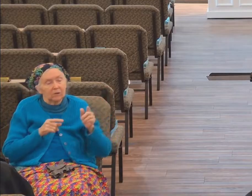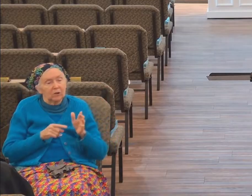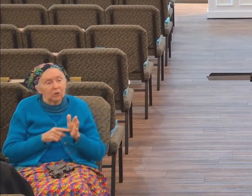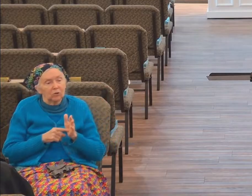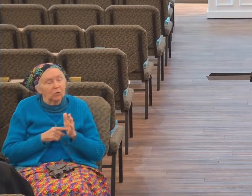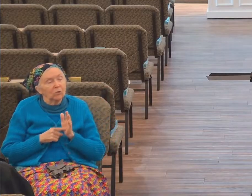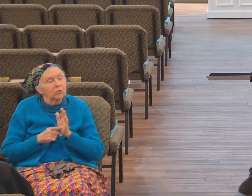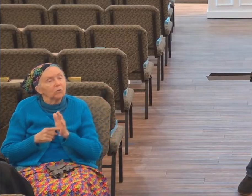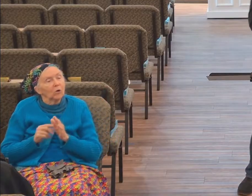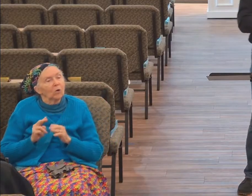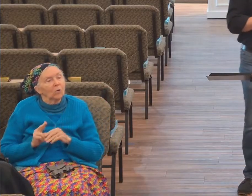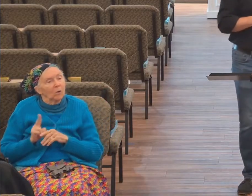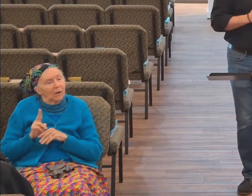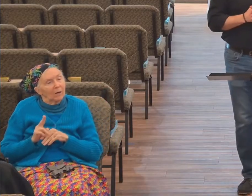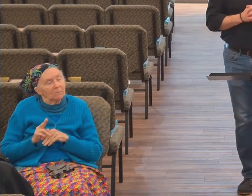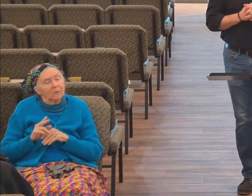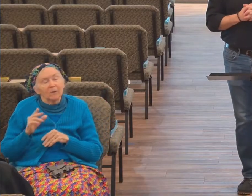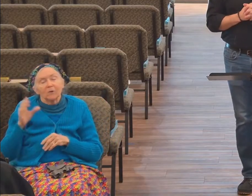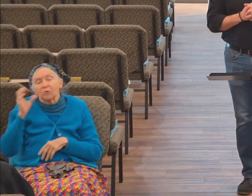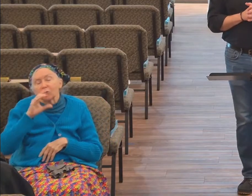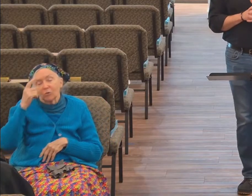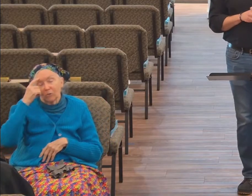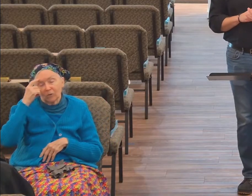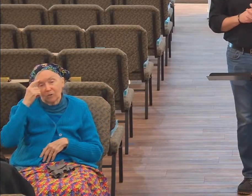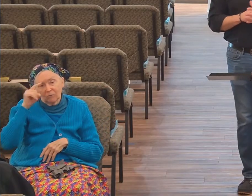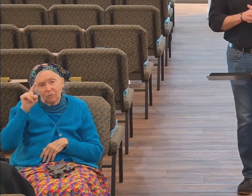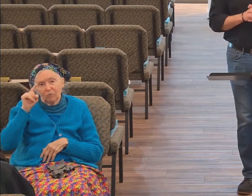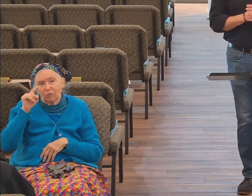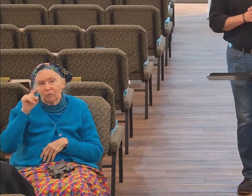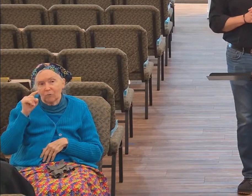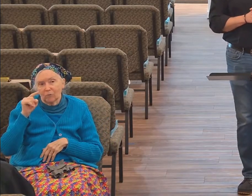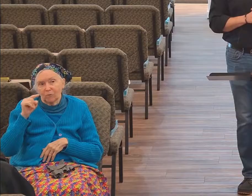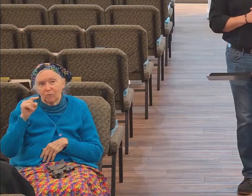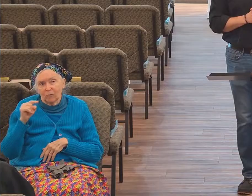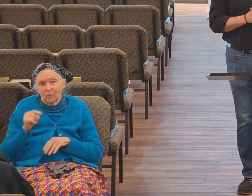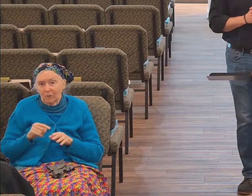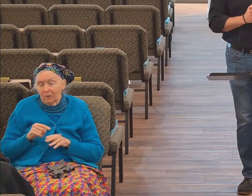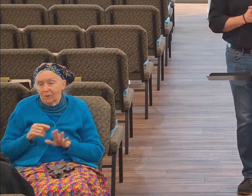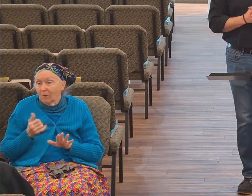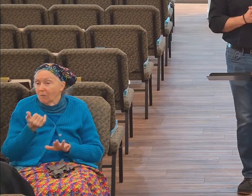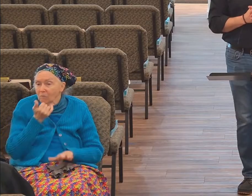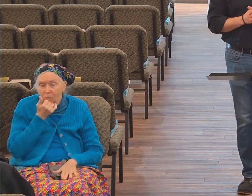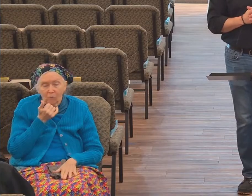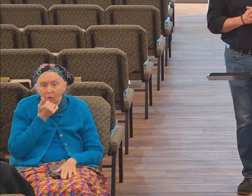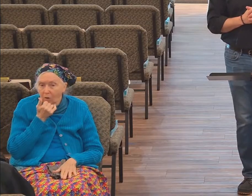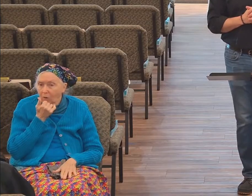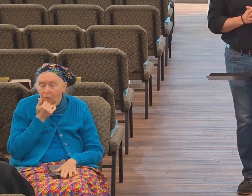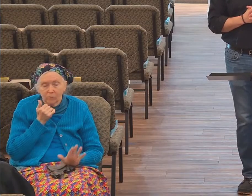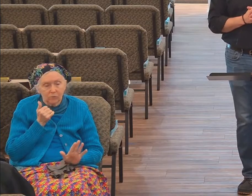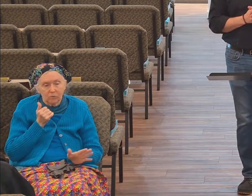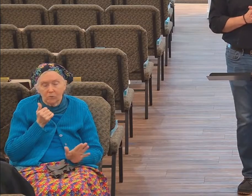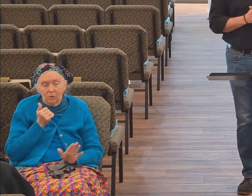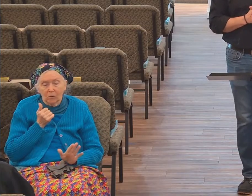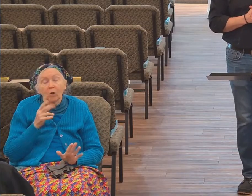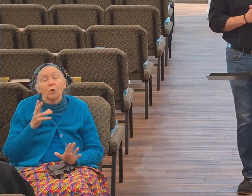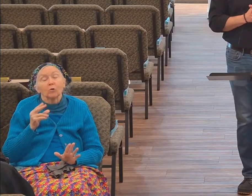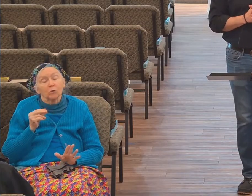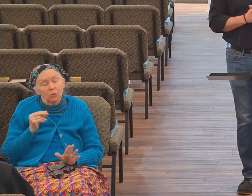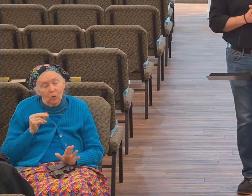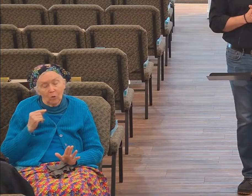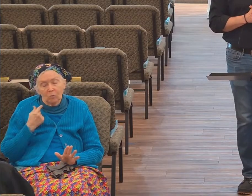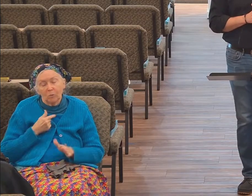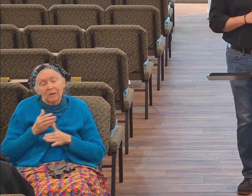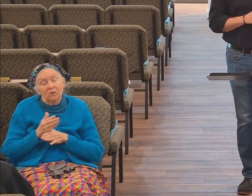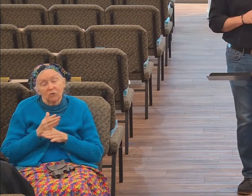Right. Come on, right? Yeah, didn't show up looking for faults, right? Okay, so we shared our lives